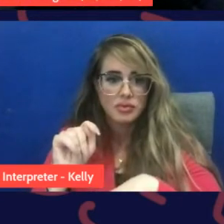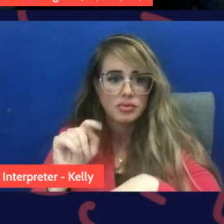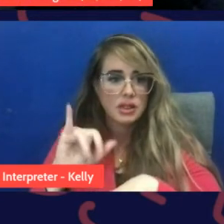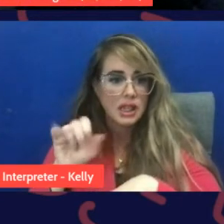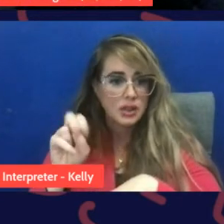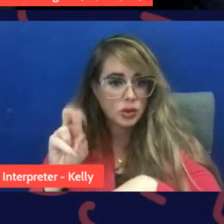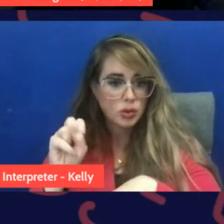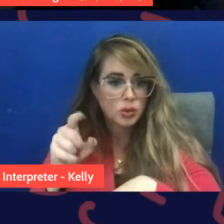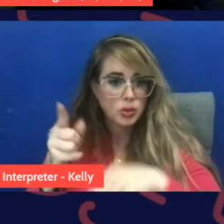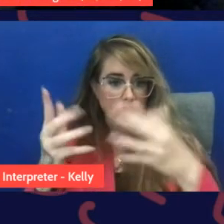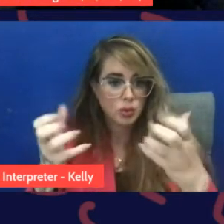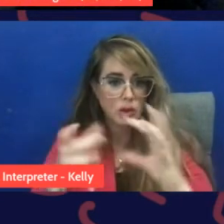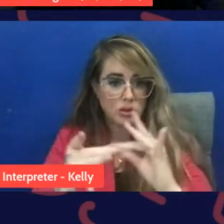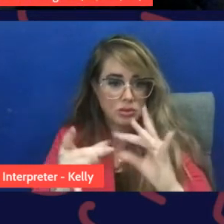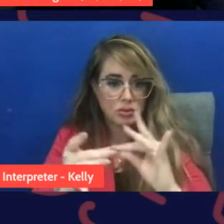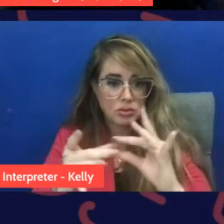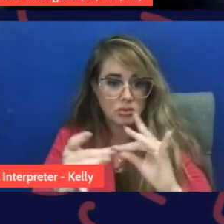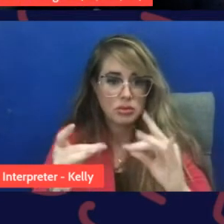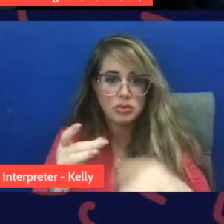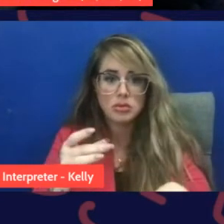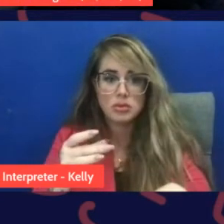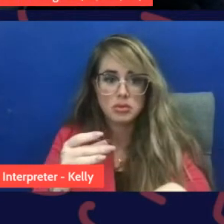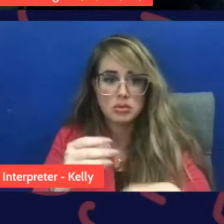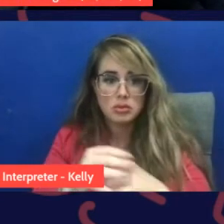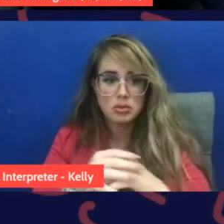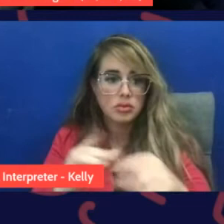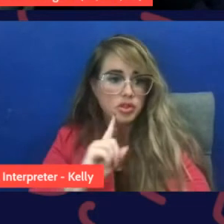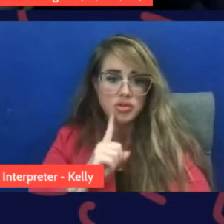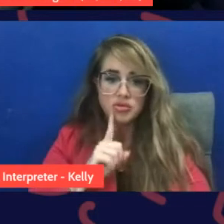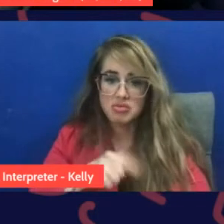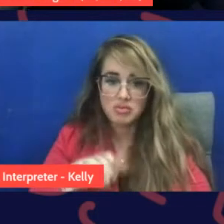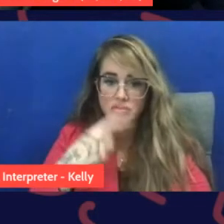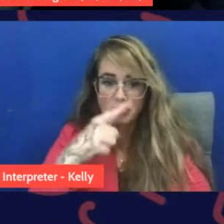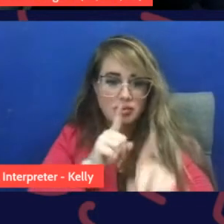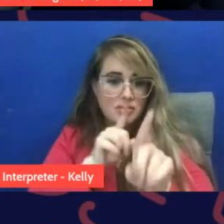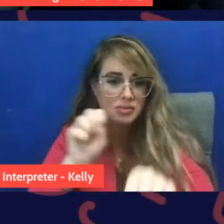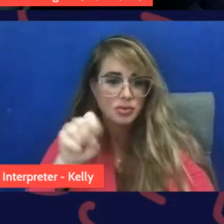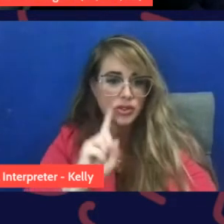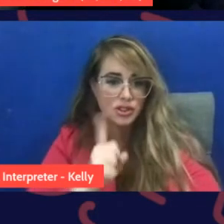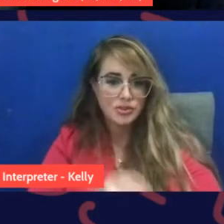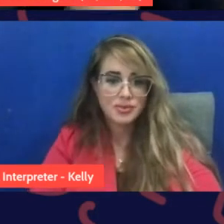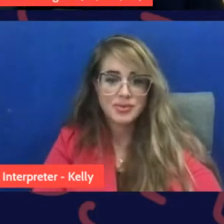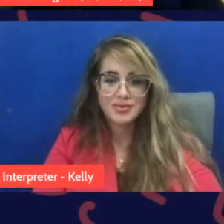Jesus, do you want to try that one? Sure, I can start. Yeah.